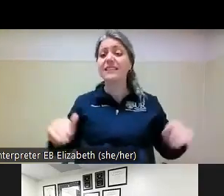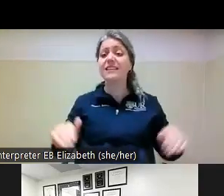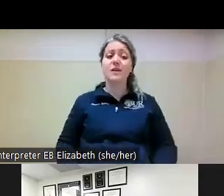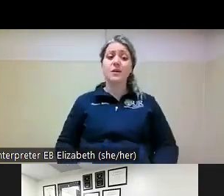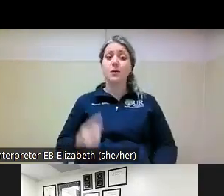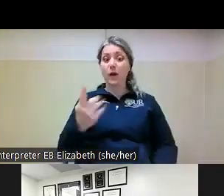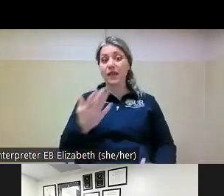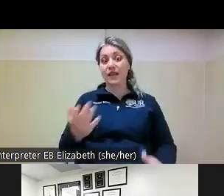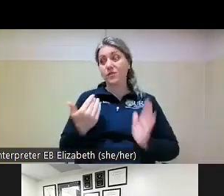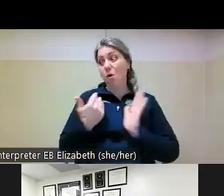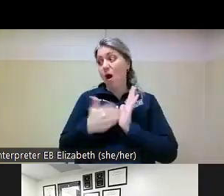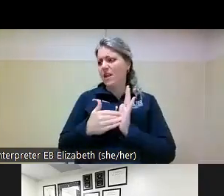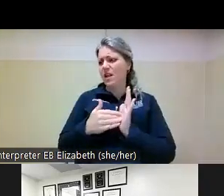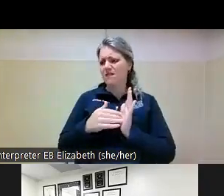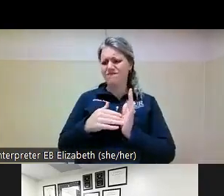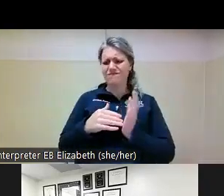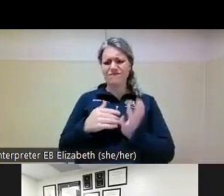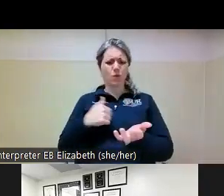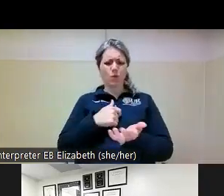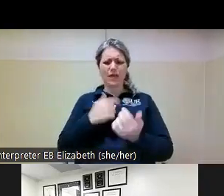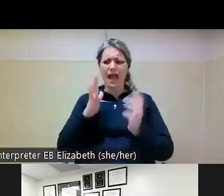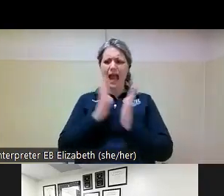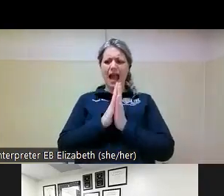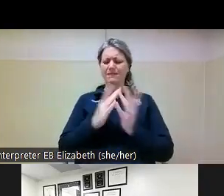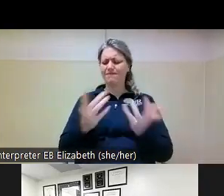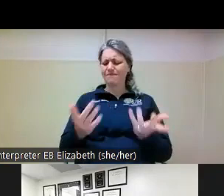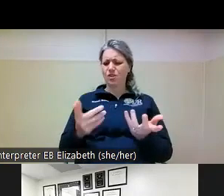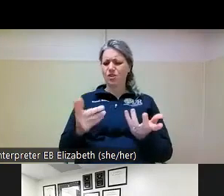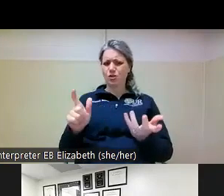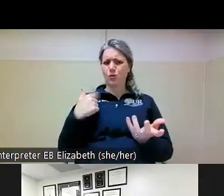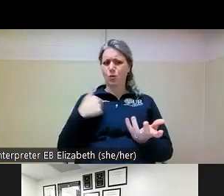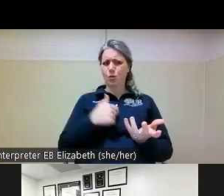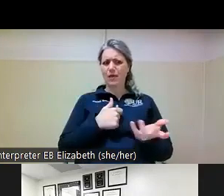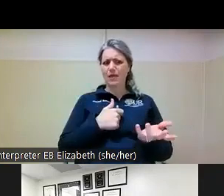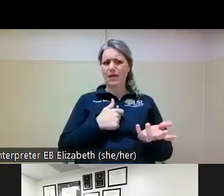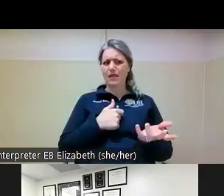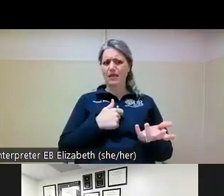is frequently looked at is, should we bring screening to